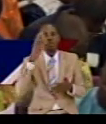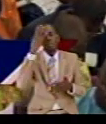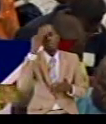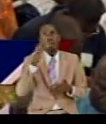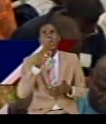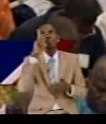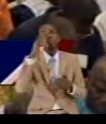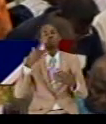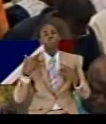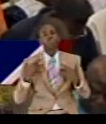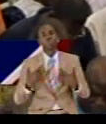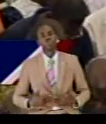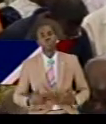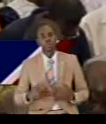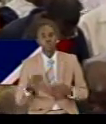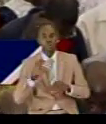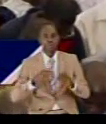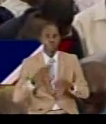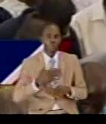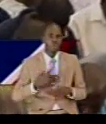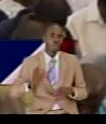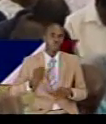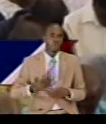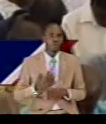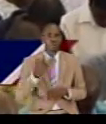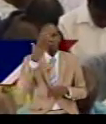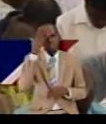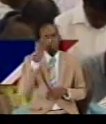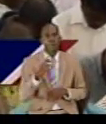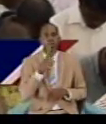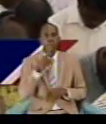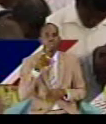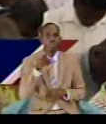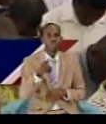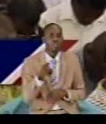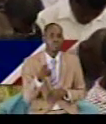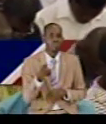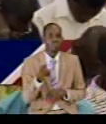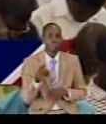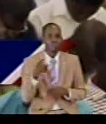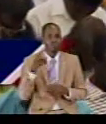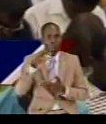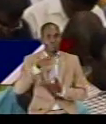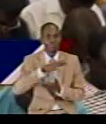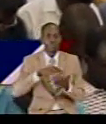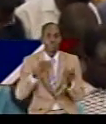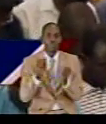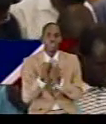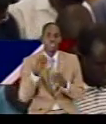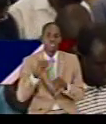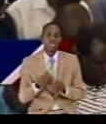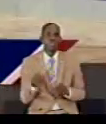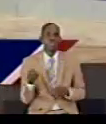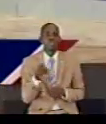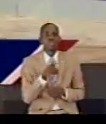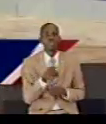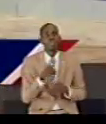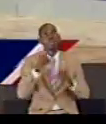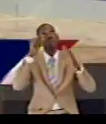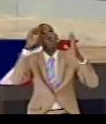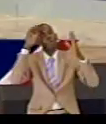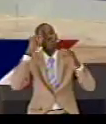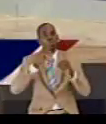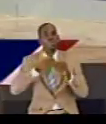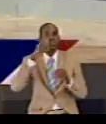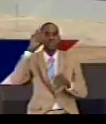my soul? Why art thou disquieted within me? Hope in God.